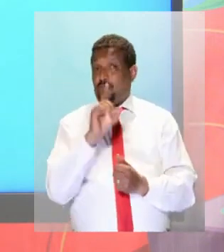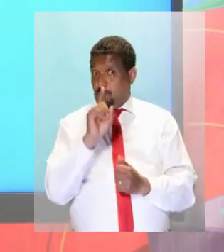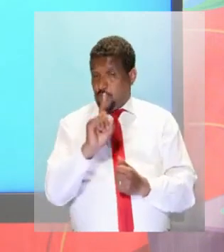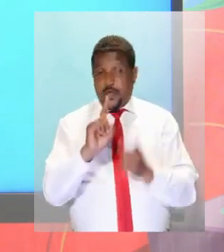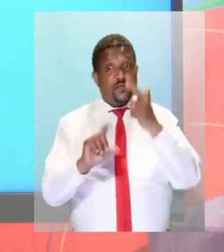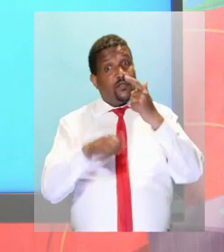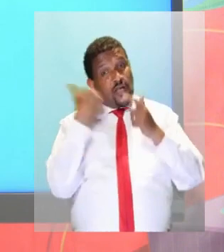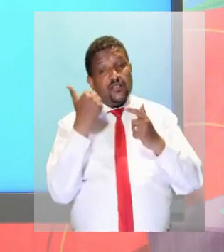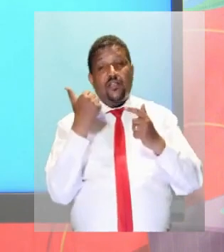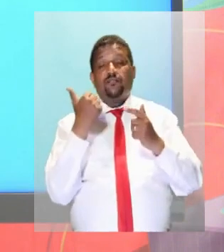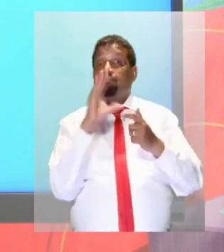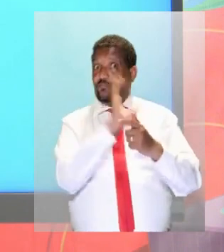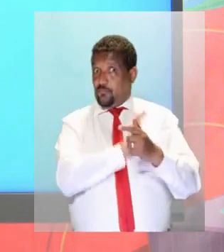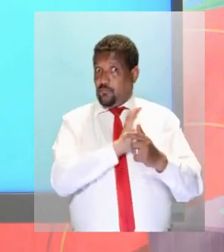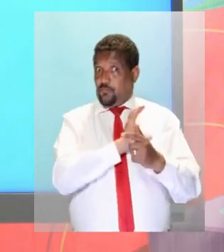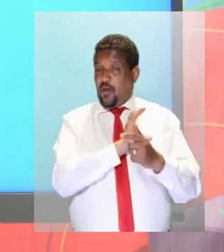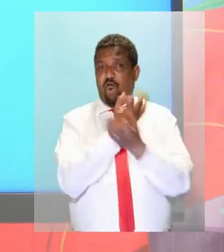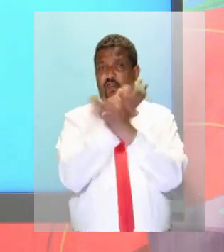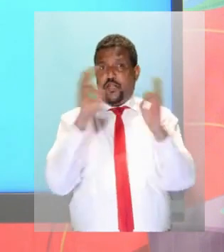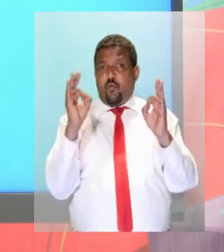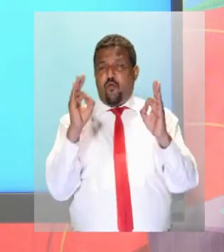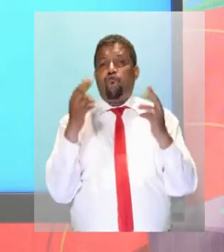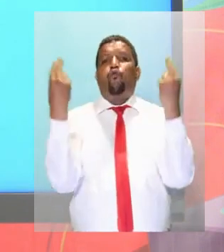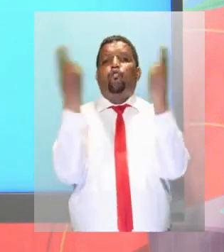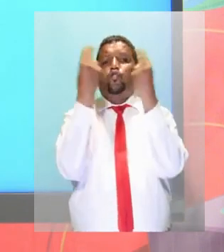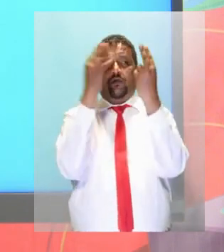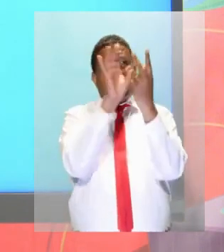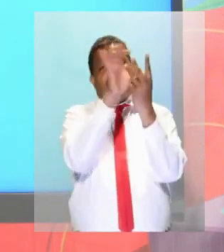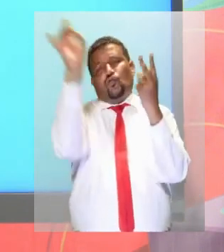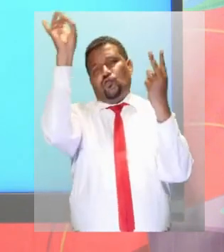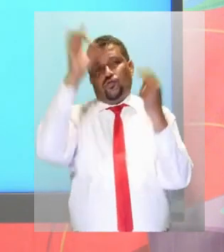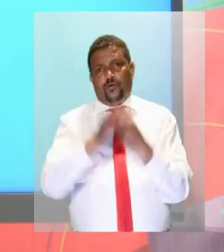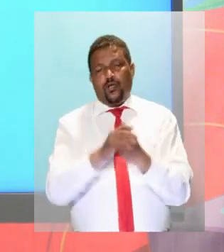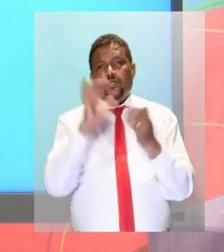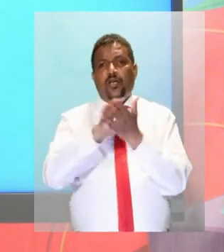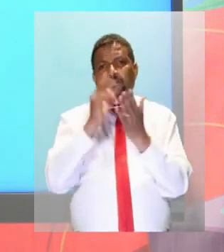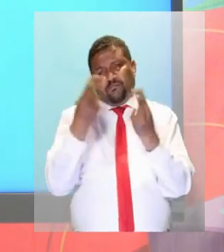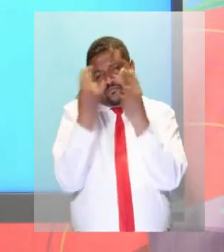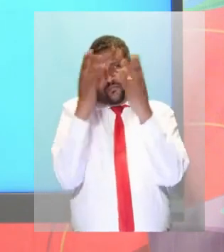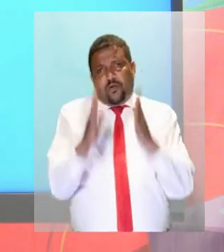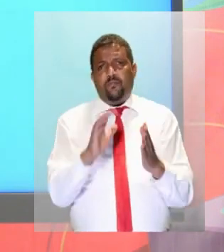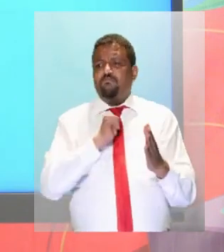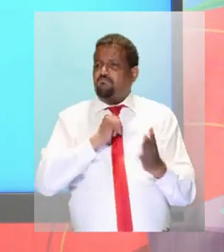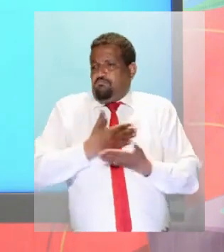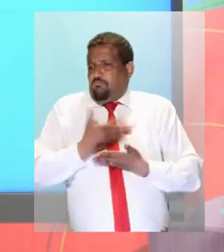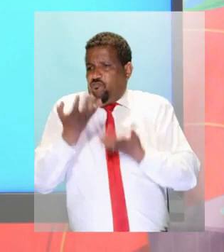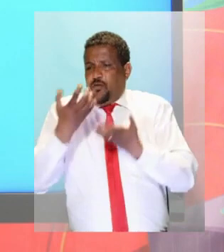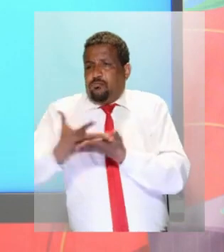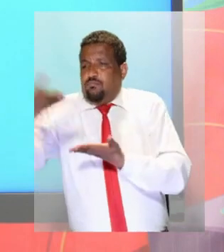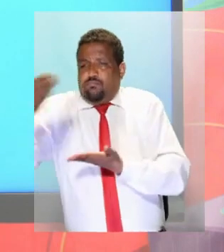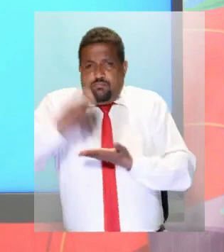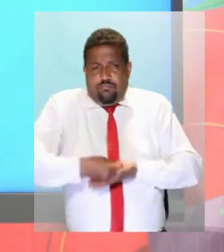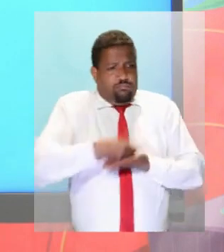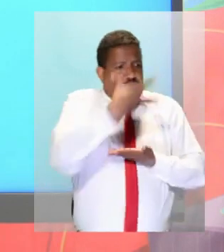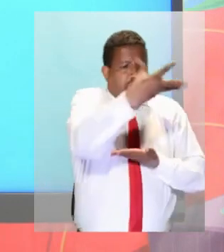The other feature is freedom of consumers' choice. That means consumers can buy whatever they want to